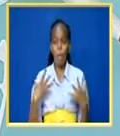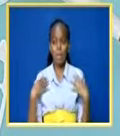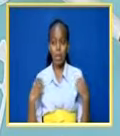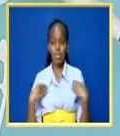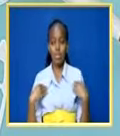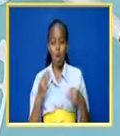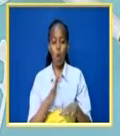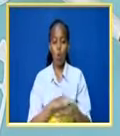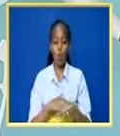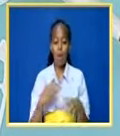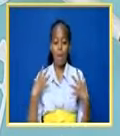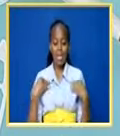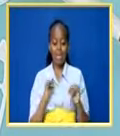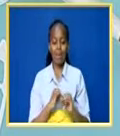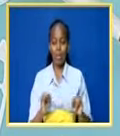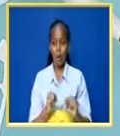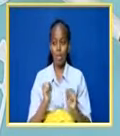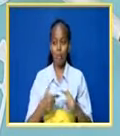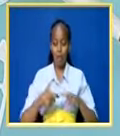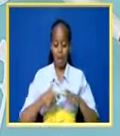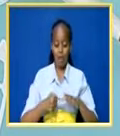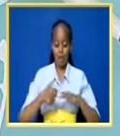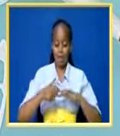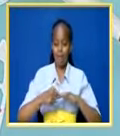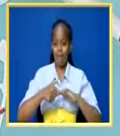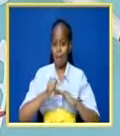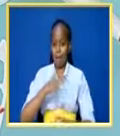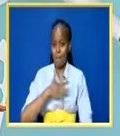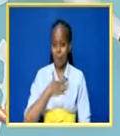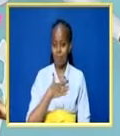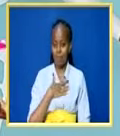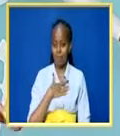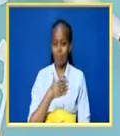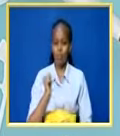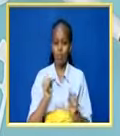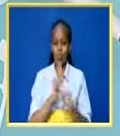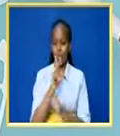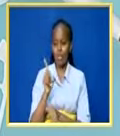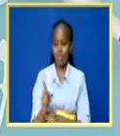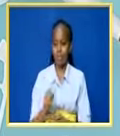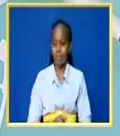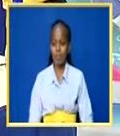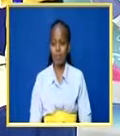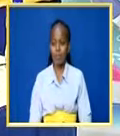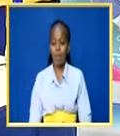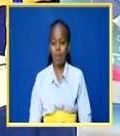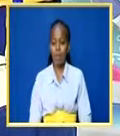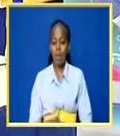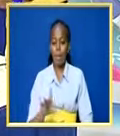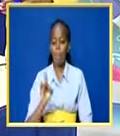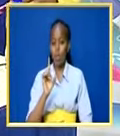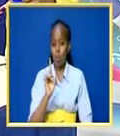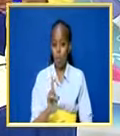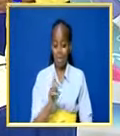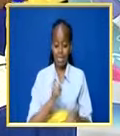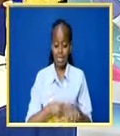good grooming. All right. I can cut my fingernails. Uh-huh. May I use this? Yes, you may. Yes. So pick one mm-hmm.